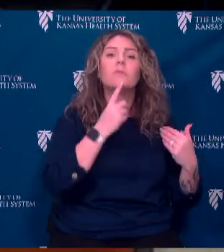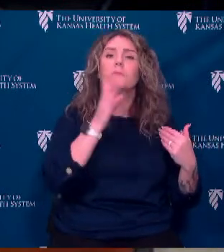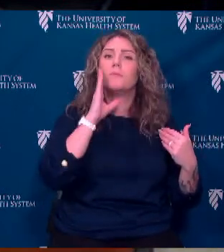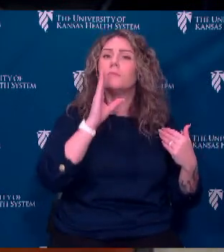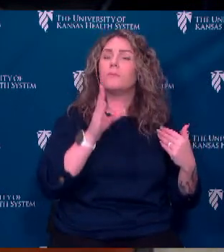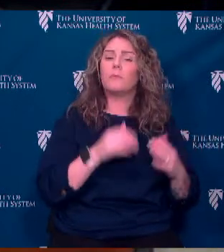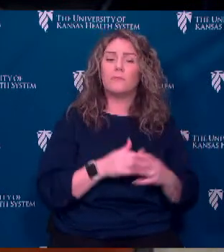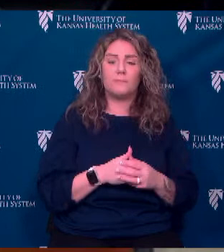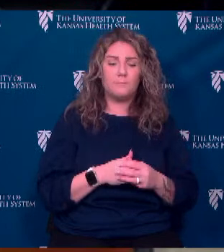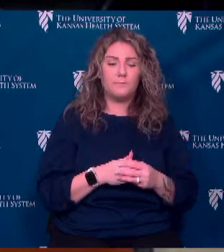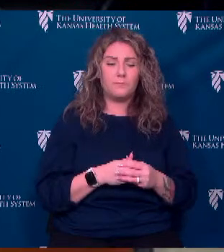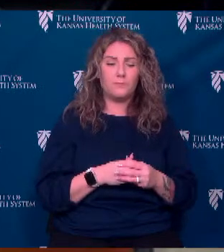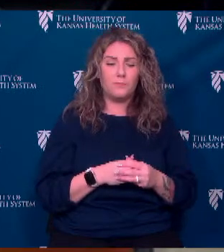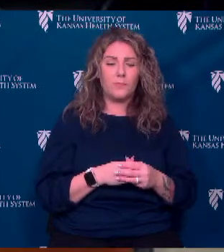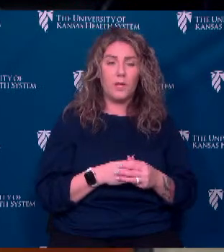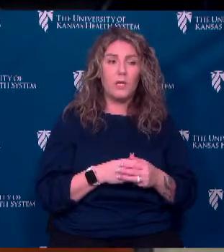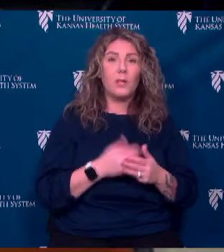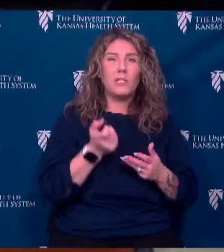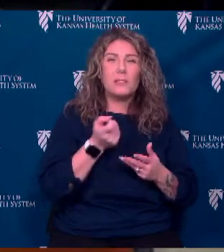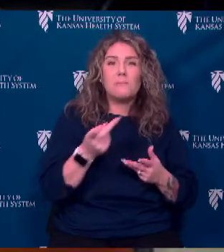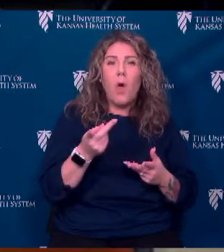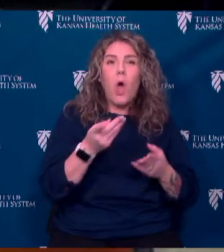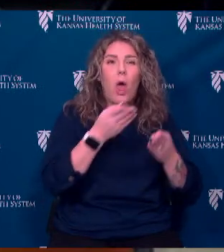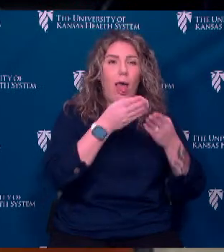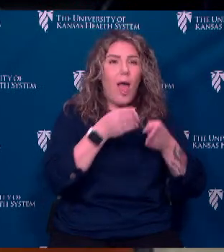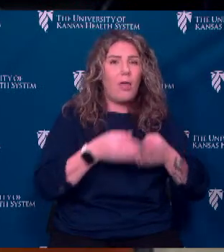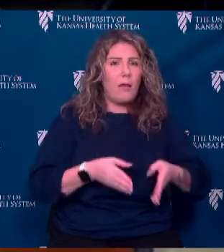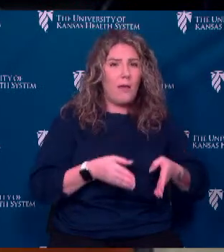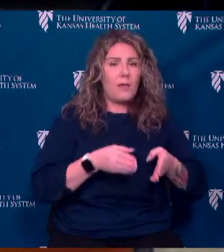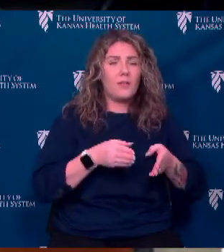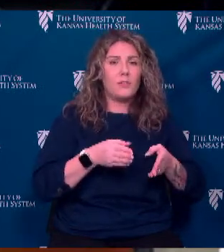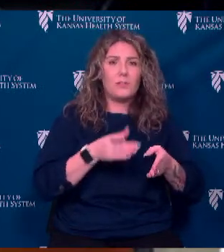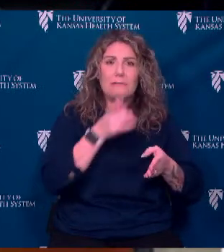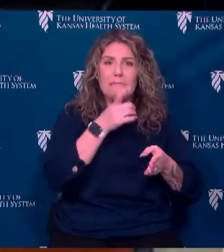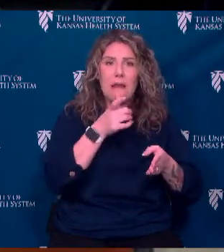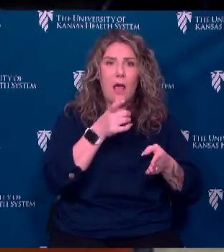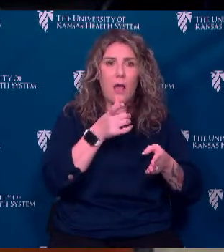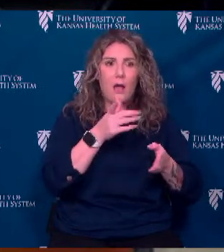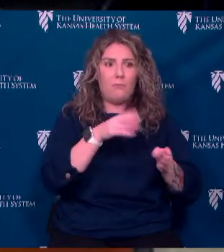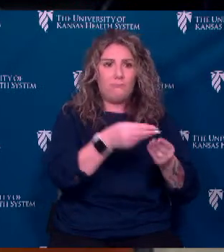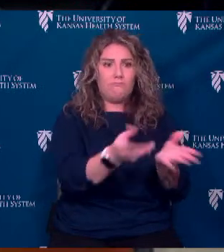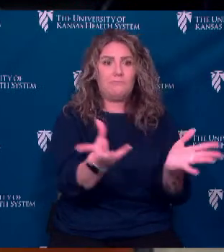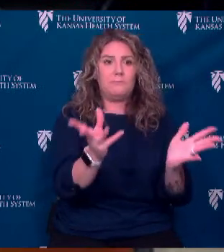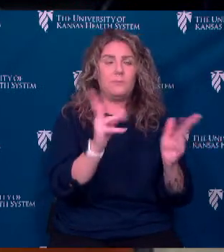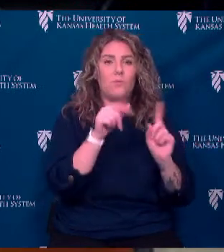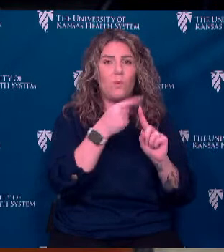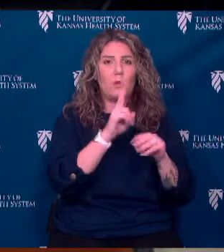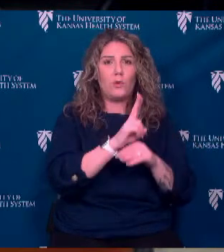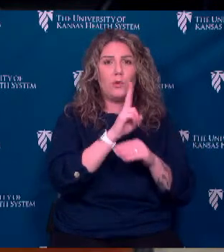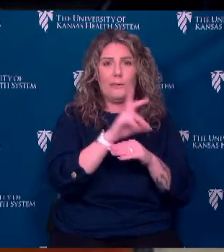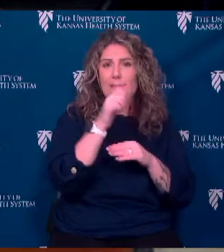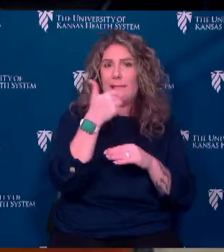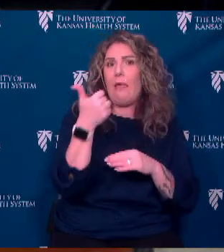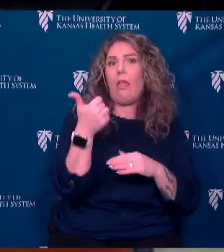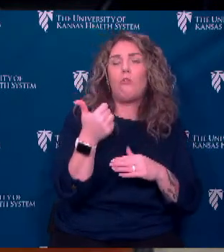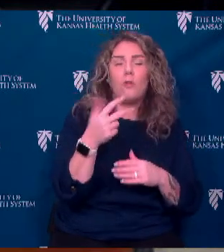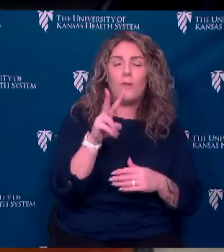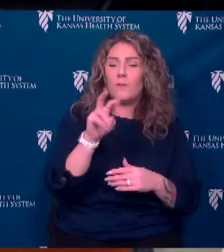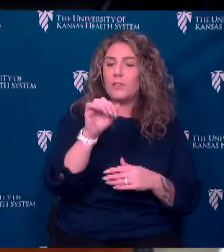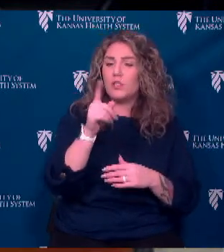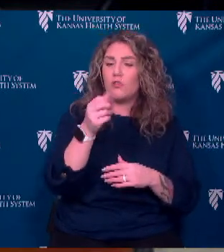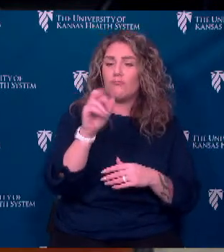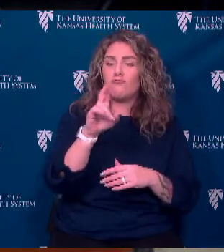getting small allocations. We certainly are not giving it to the same degree as when we were using the other agents for Regeneron and the one